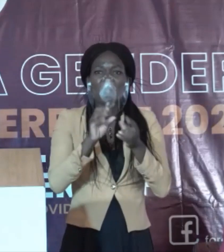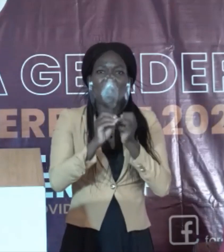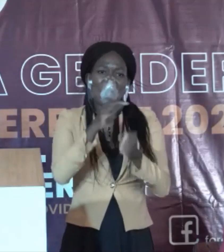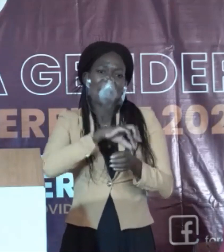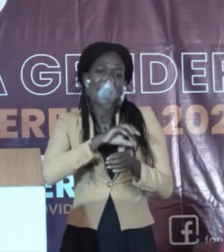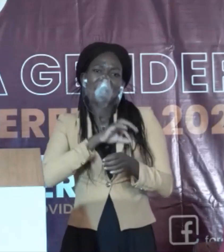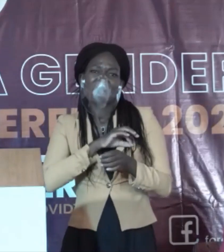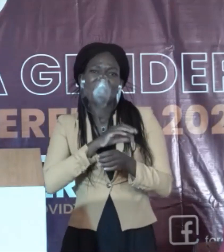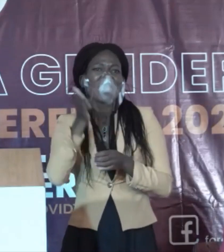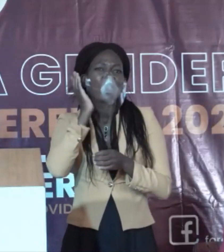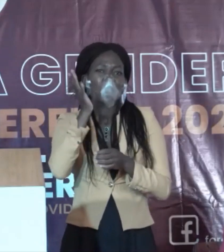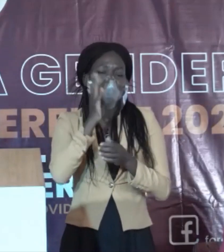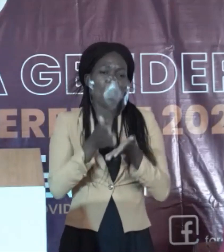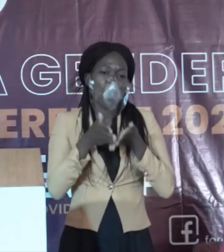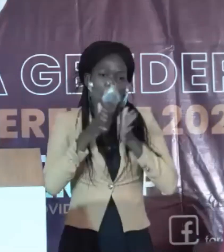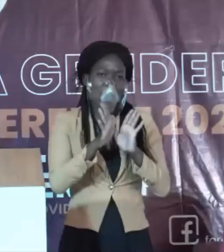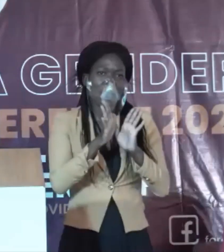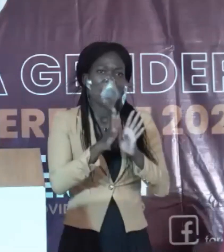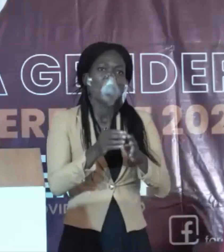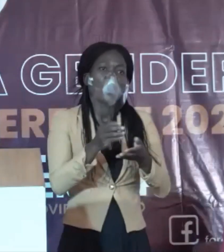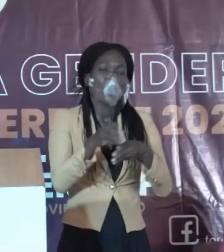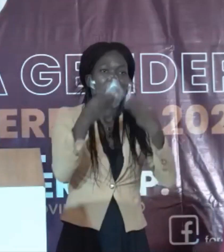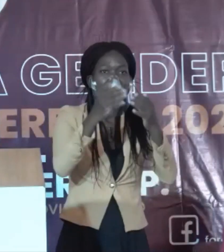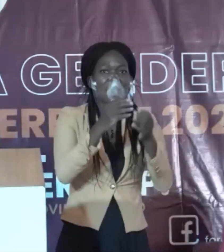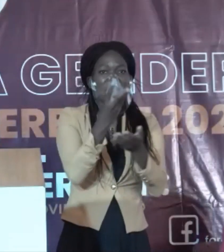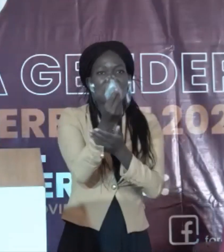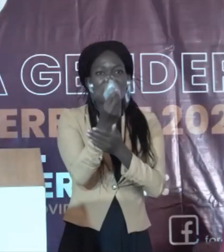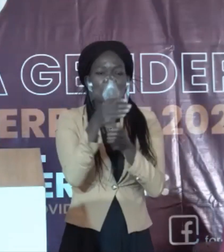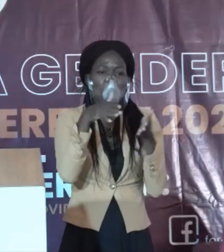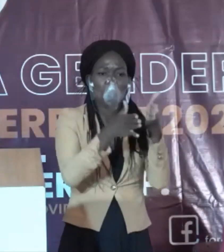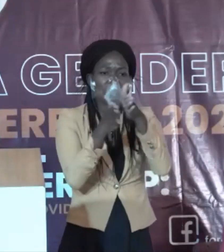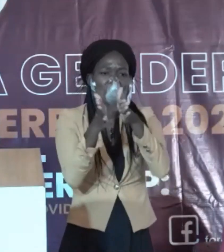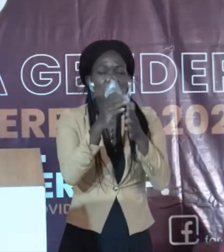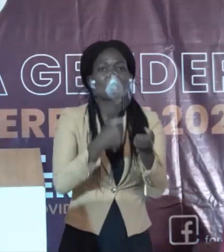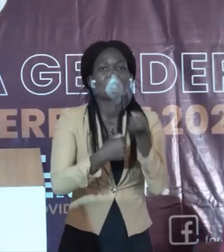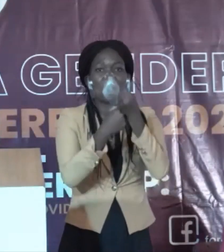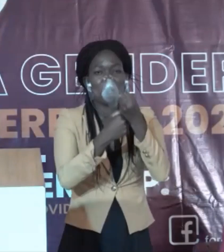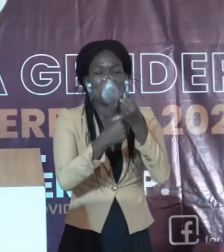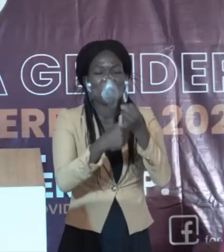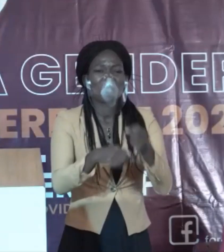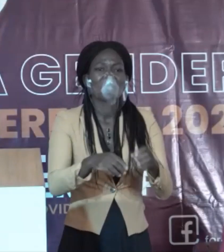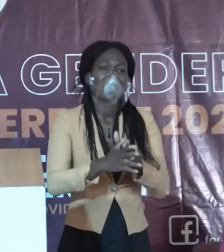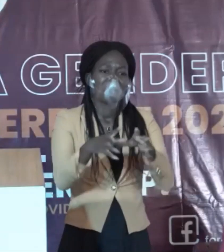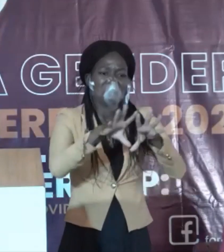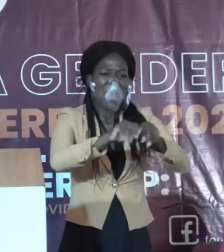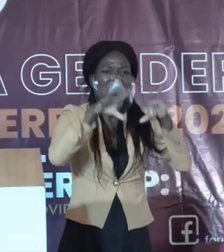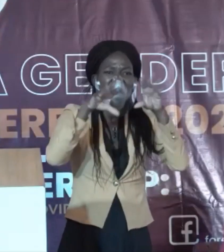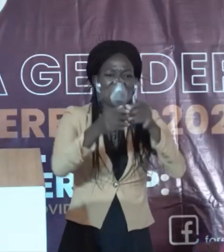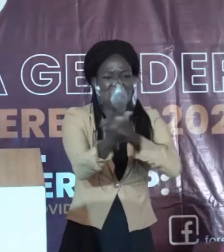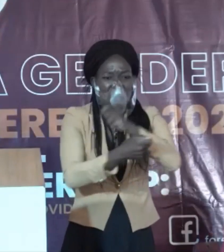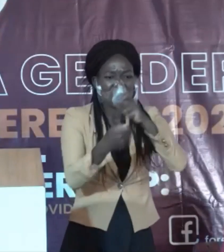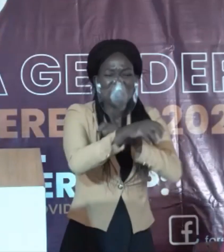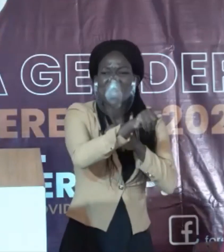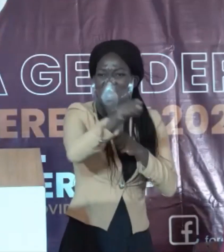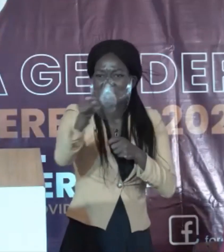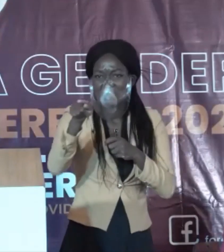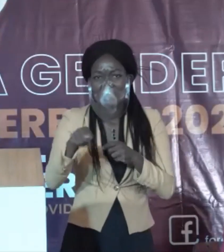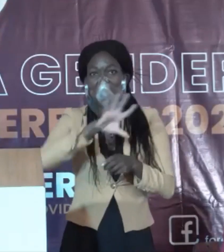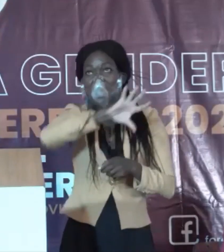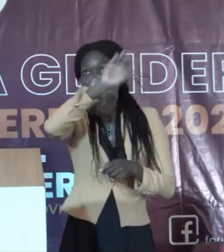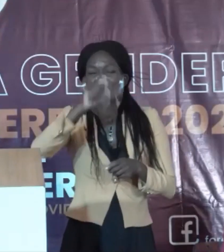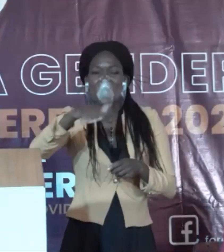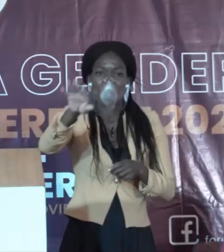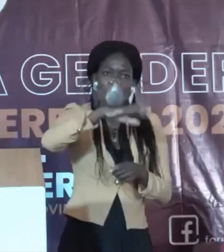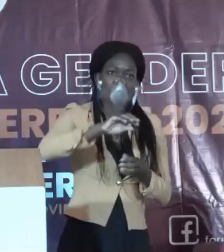integrated platform that provides financial logistical support at the grassroots level across the whole African continent using the